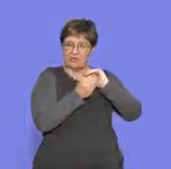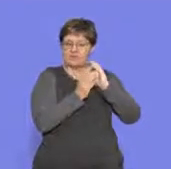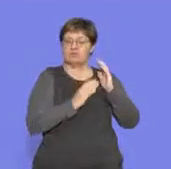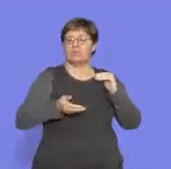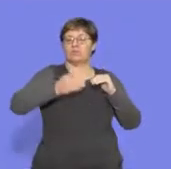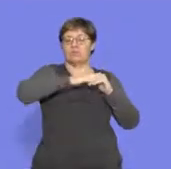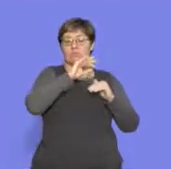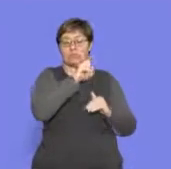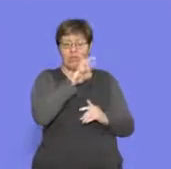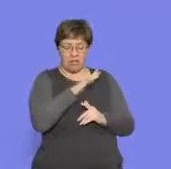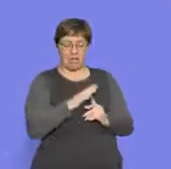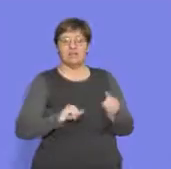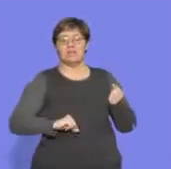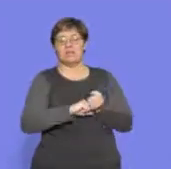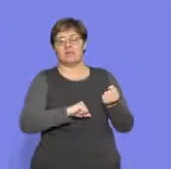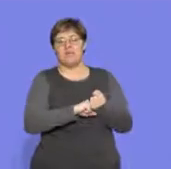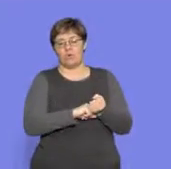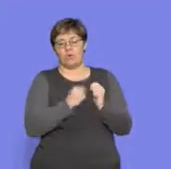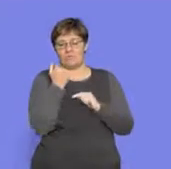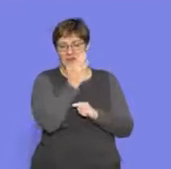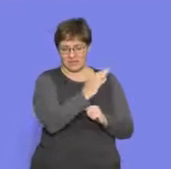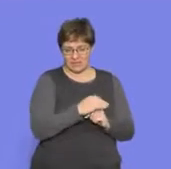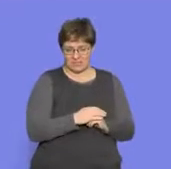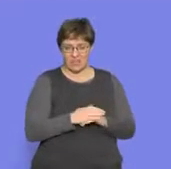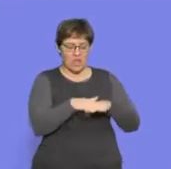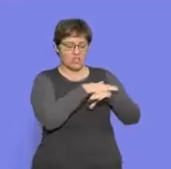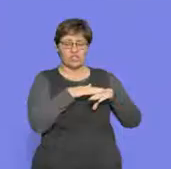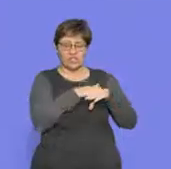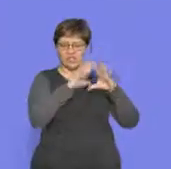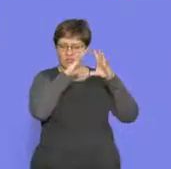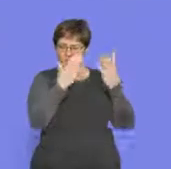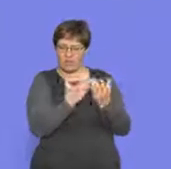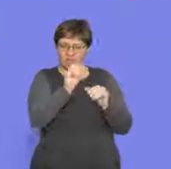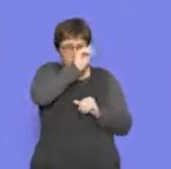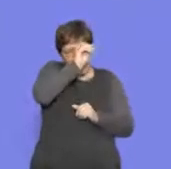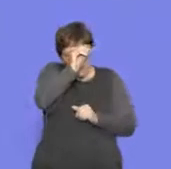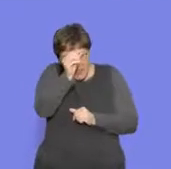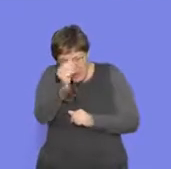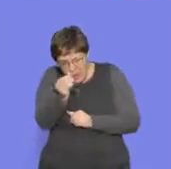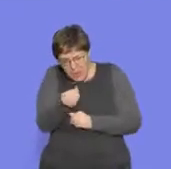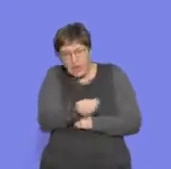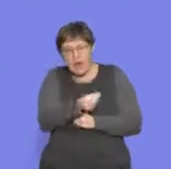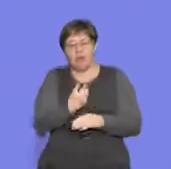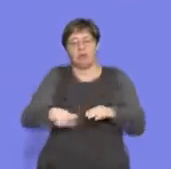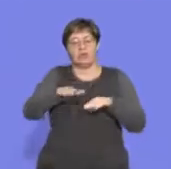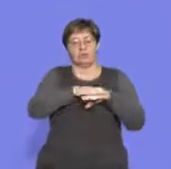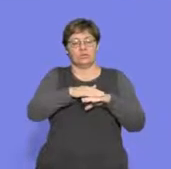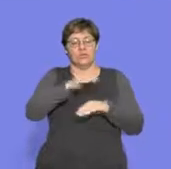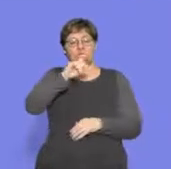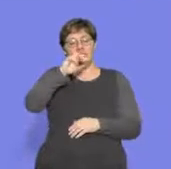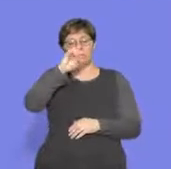the topsoil, supports plant life. So if we were to look at the surface of Earth, we have a very thin layer on the outside, which is made up of the topsoil